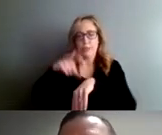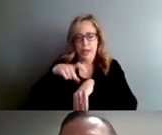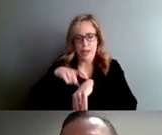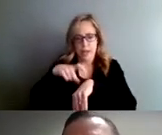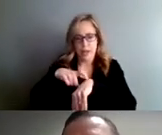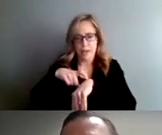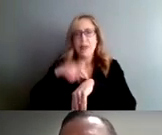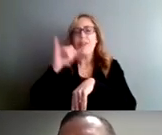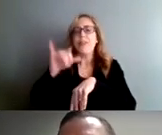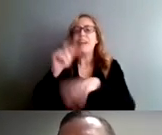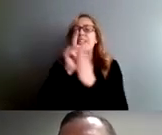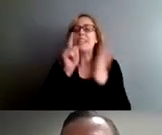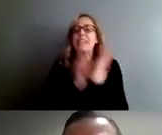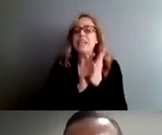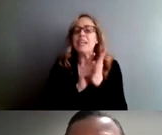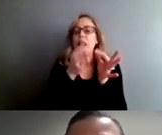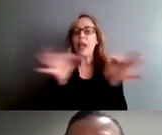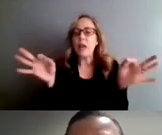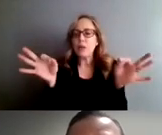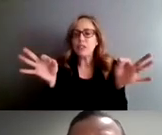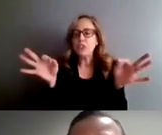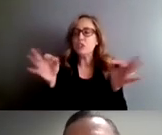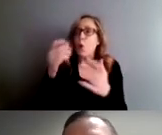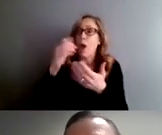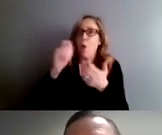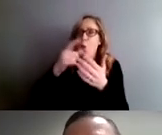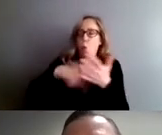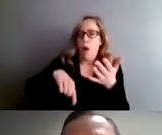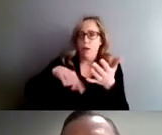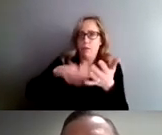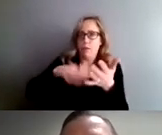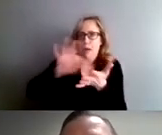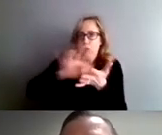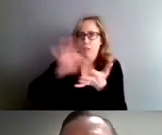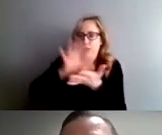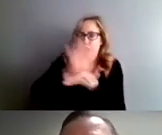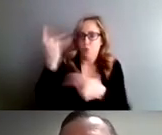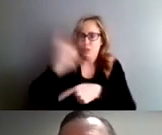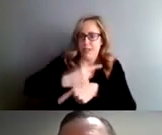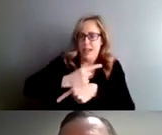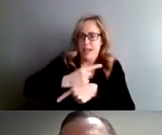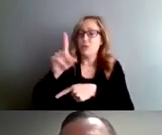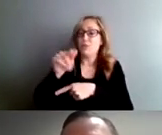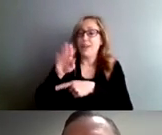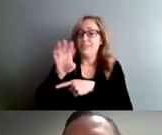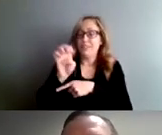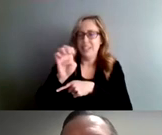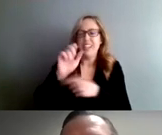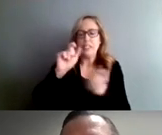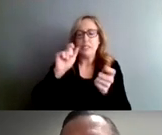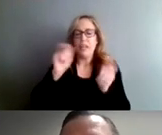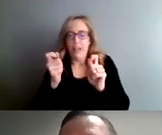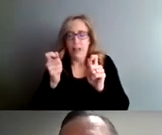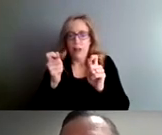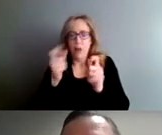legal language around what's allowed to count as a school day. DESE recently changed what's allowed to count as a school day, and that's